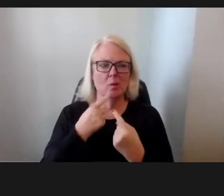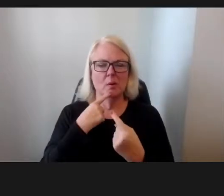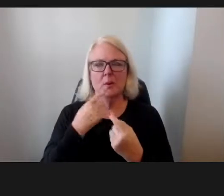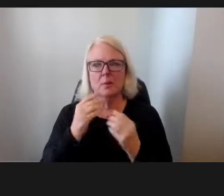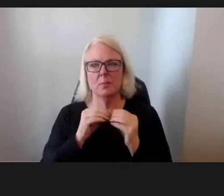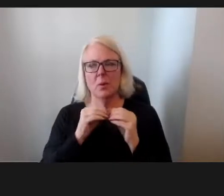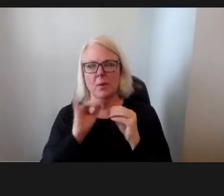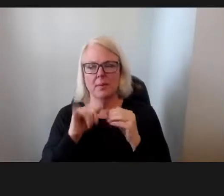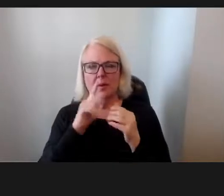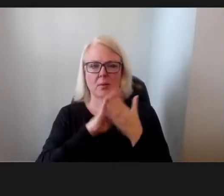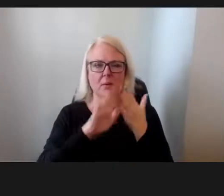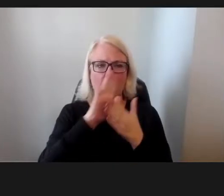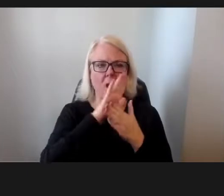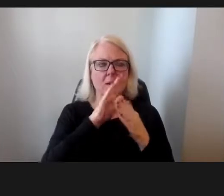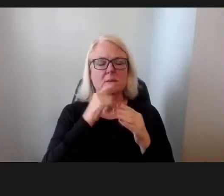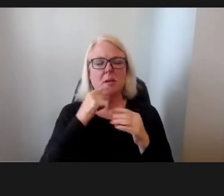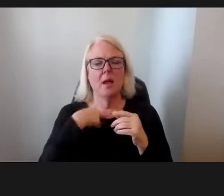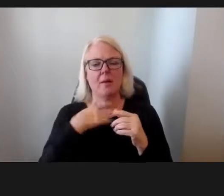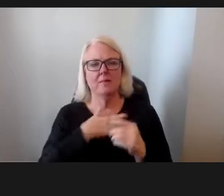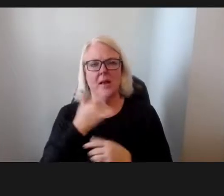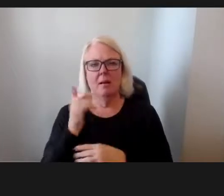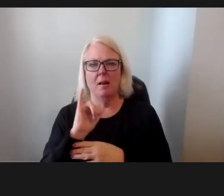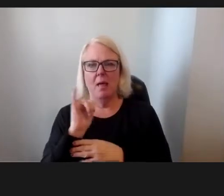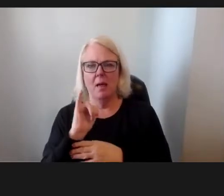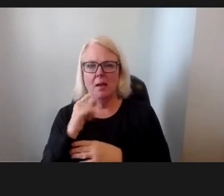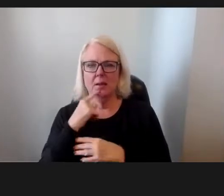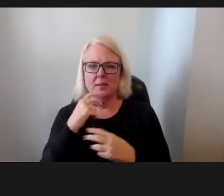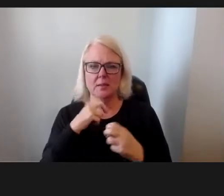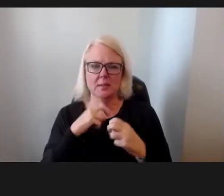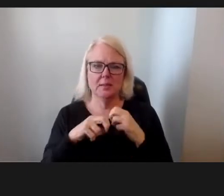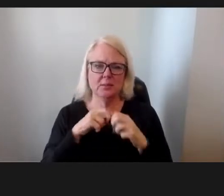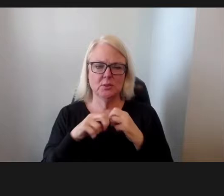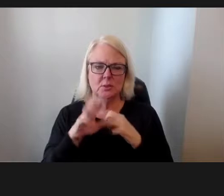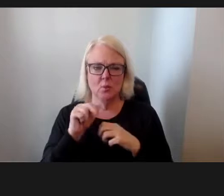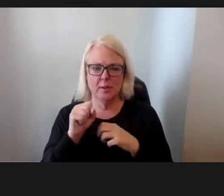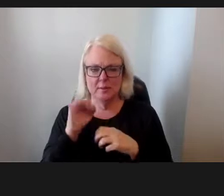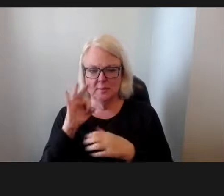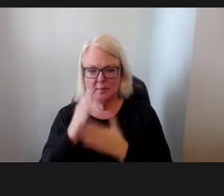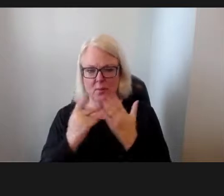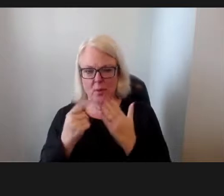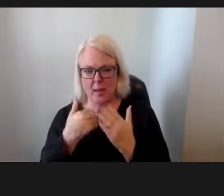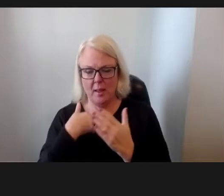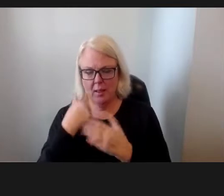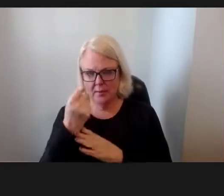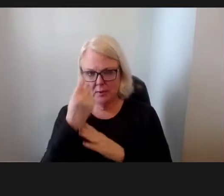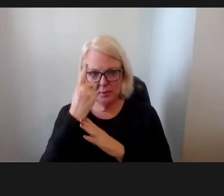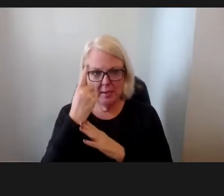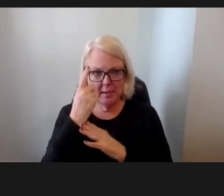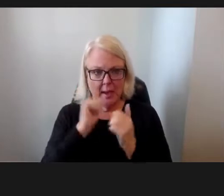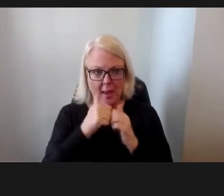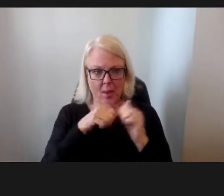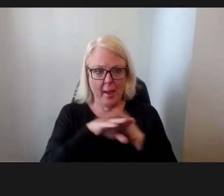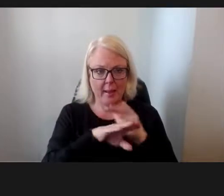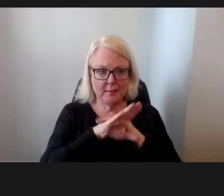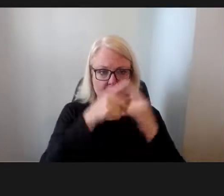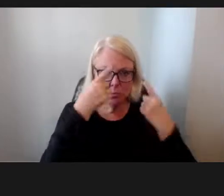education, the more I feel like the issue is simply whether someone has a grip on how access